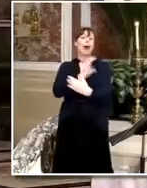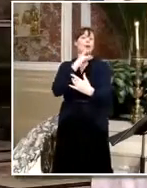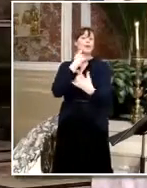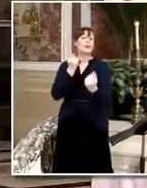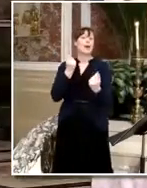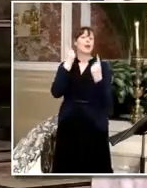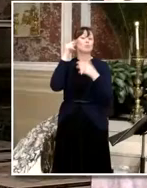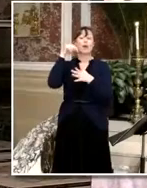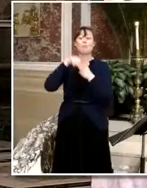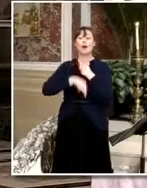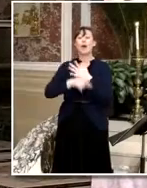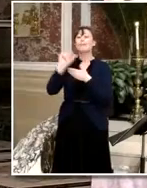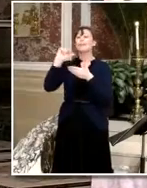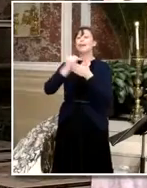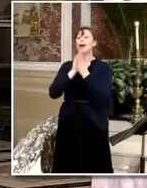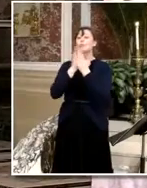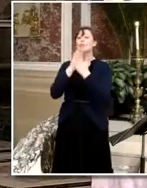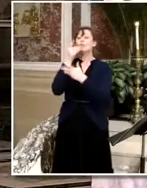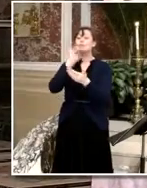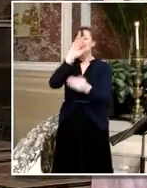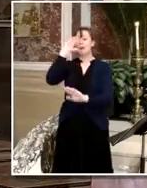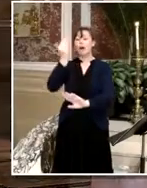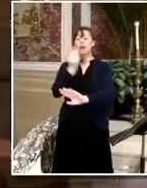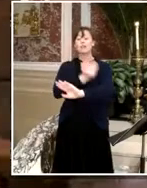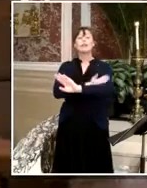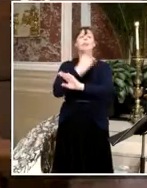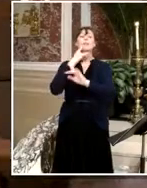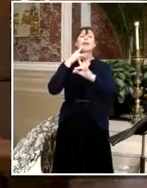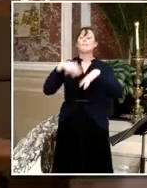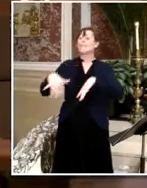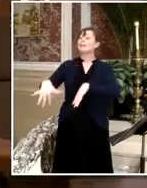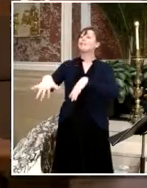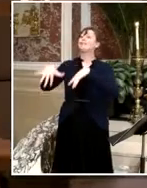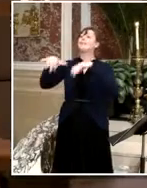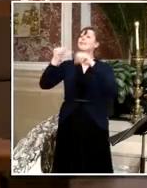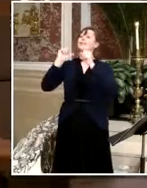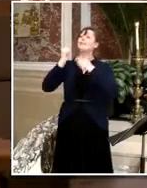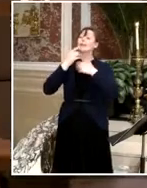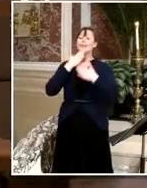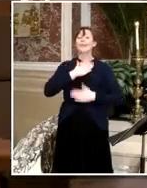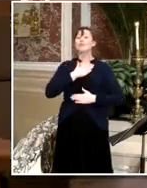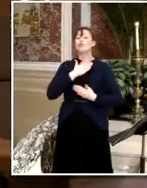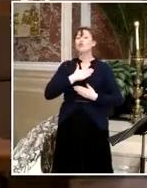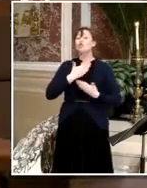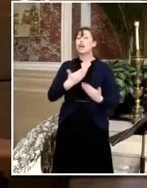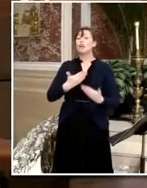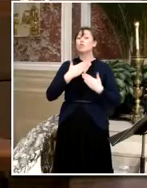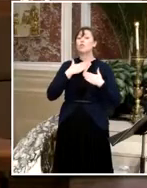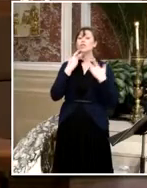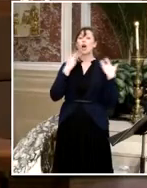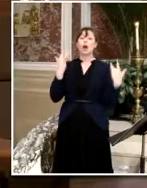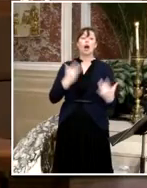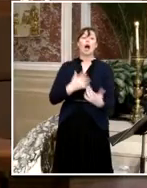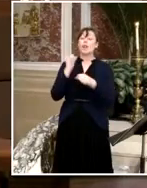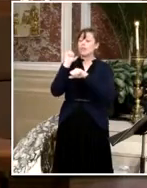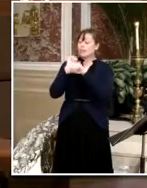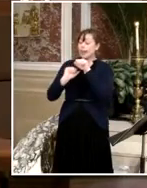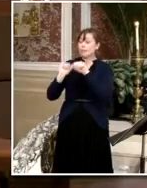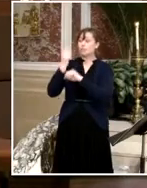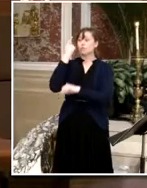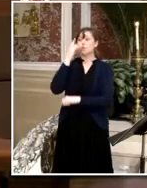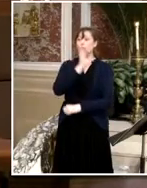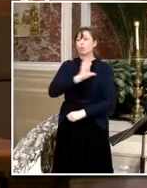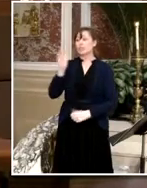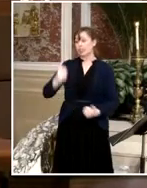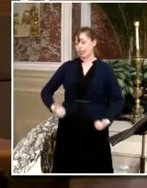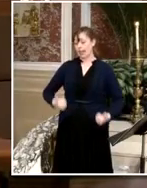the gospel of your Son. They may undertake with a generous heart the labors of the Christian life,